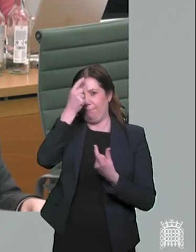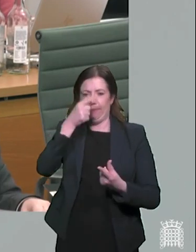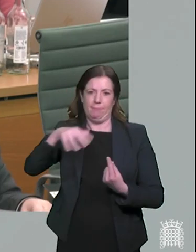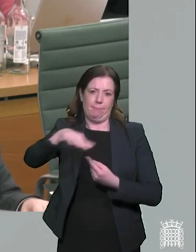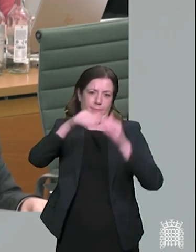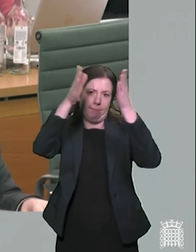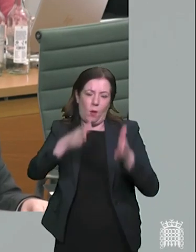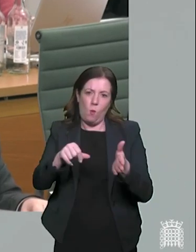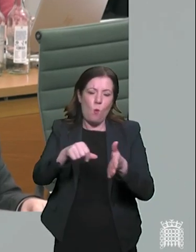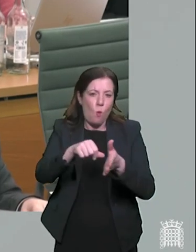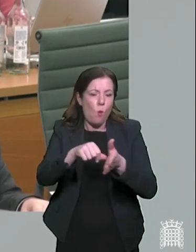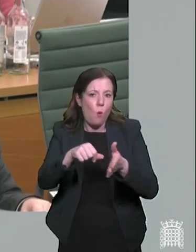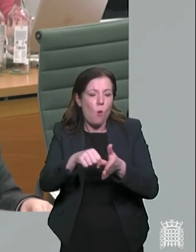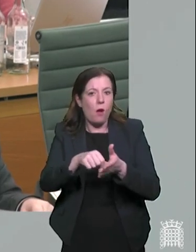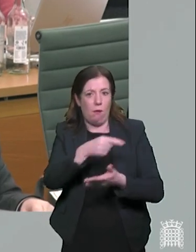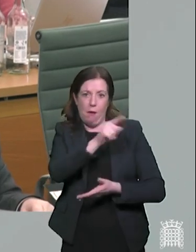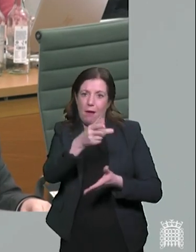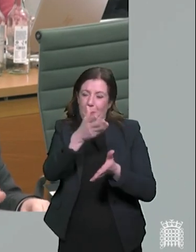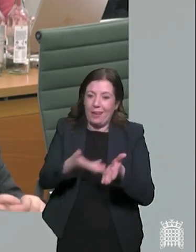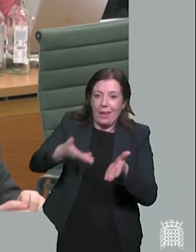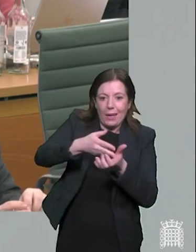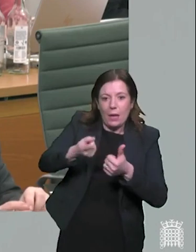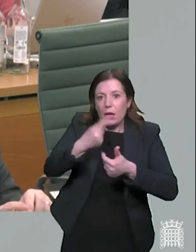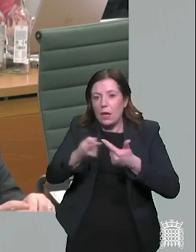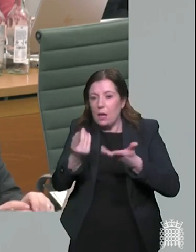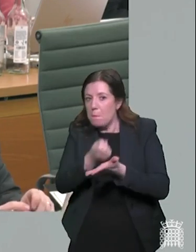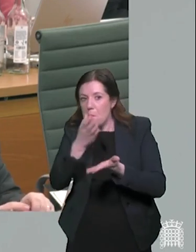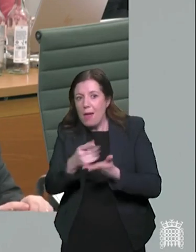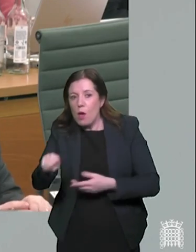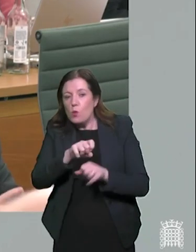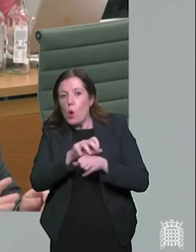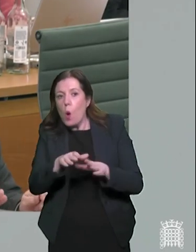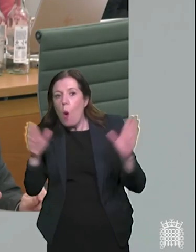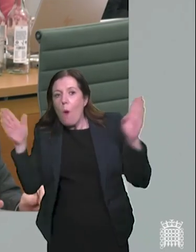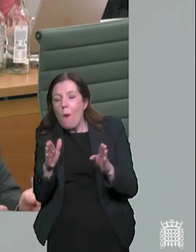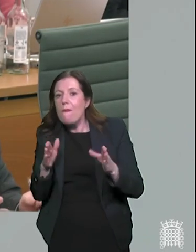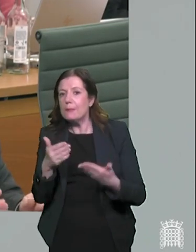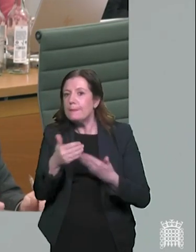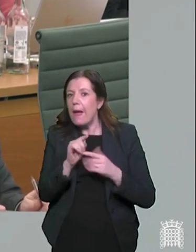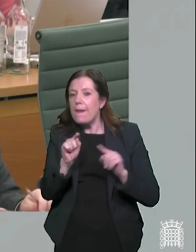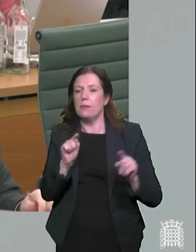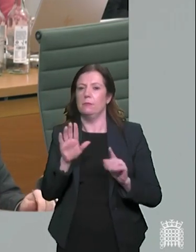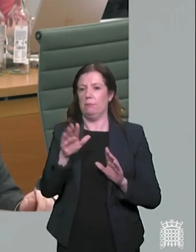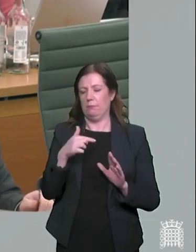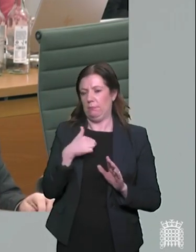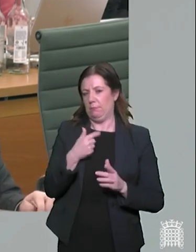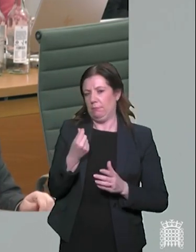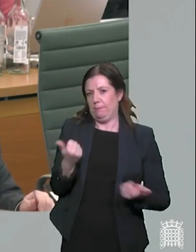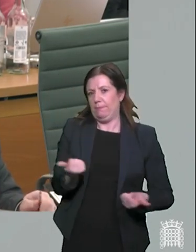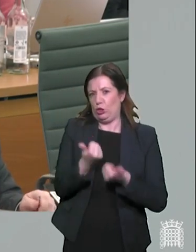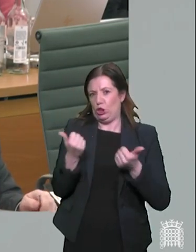Downing Street, and the steps that were being put in place to try and keep people safe. I do, though, want to just finish, if I may, with